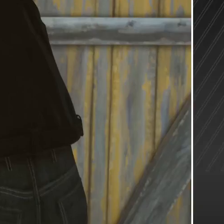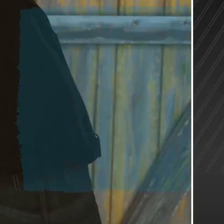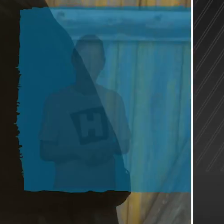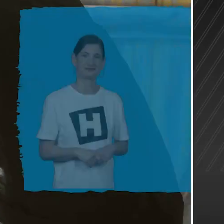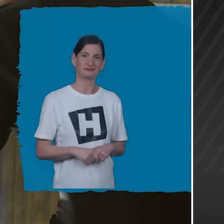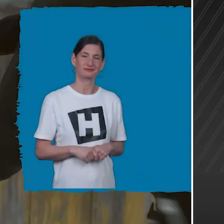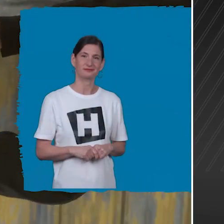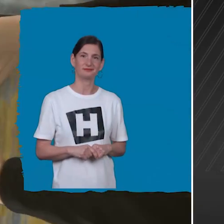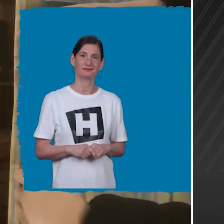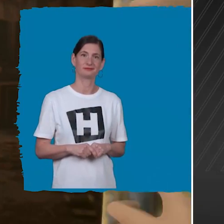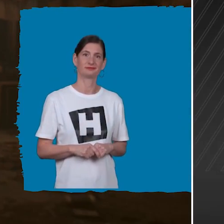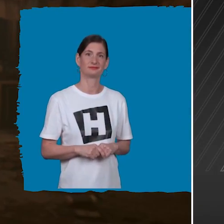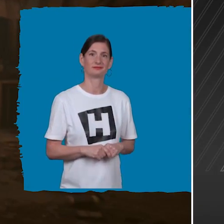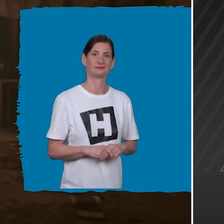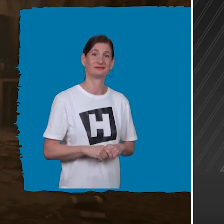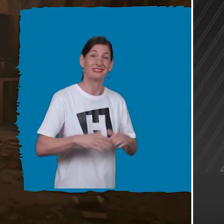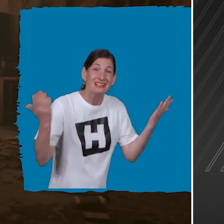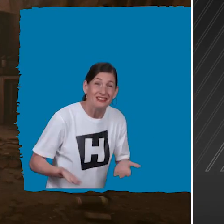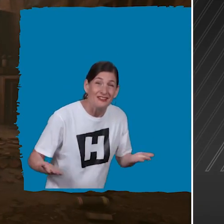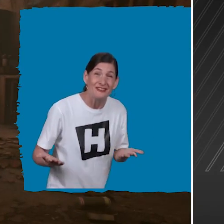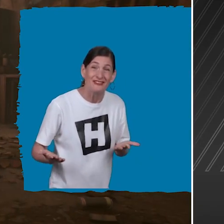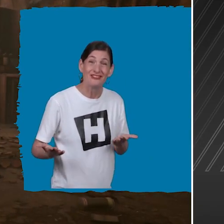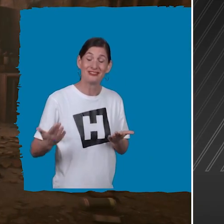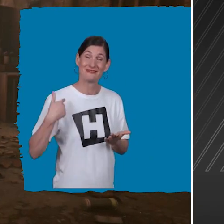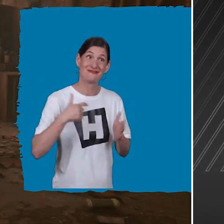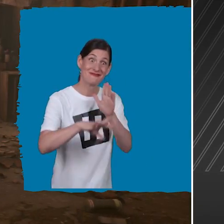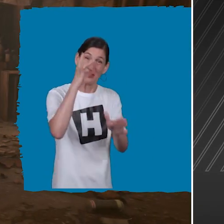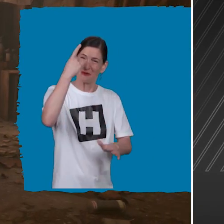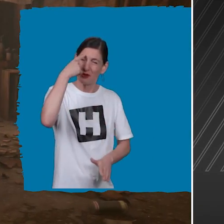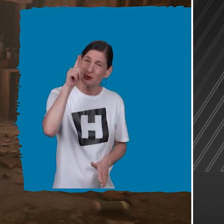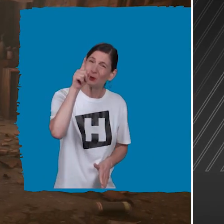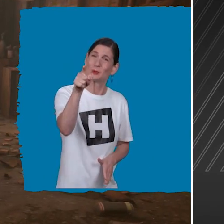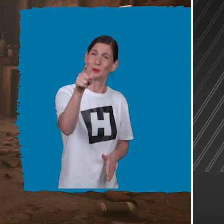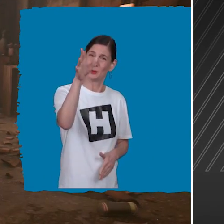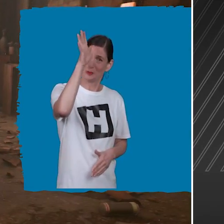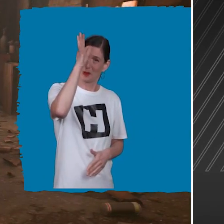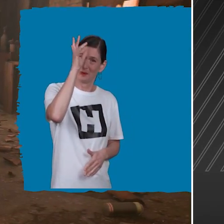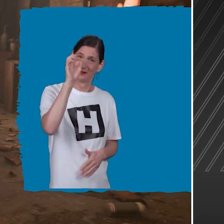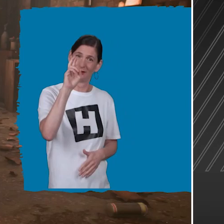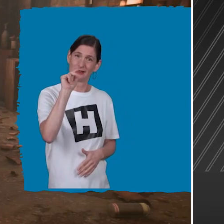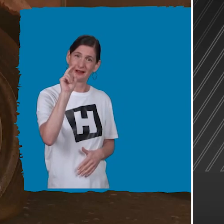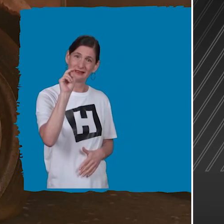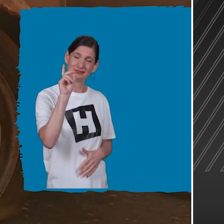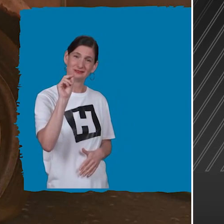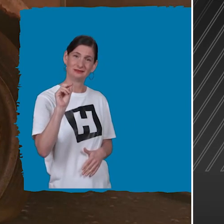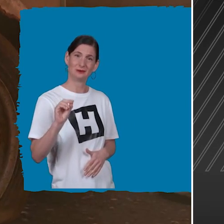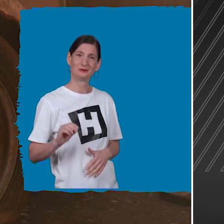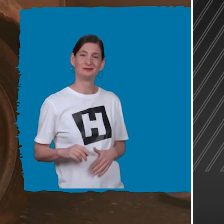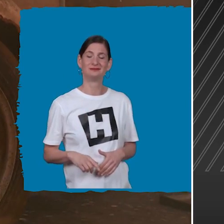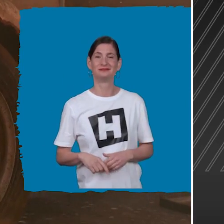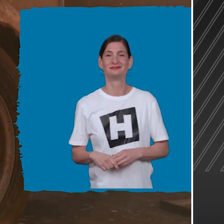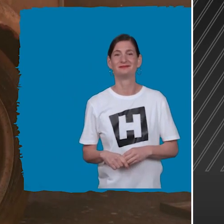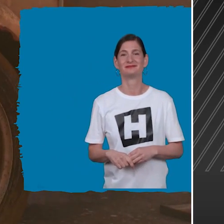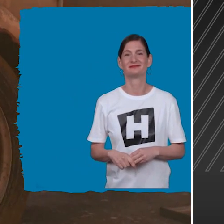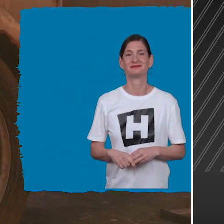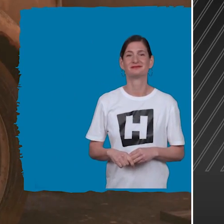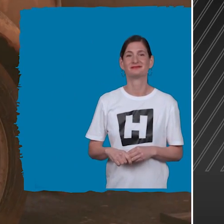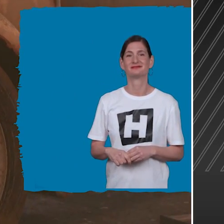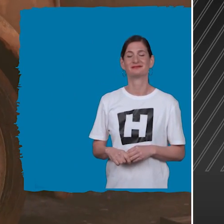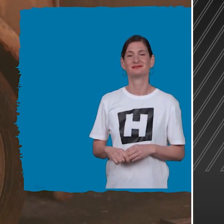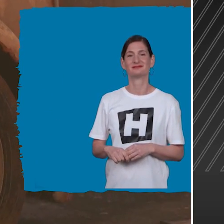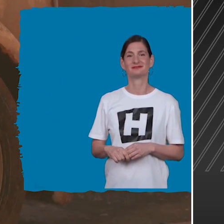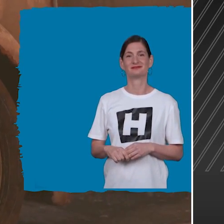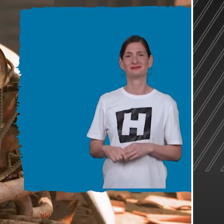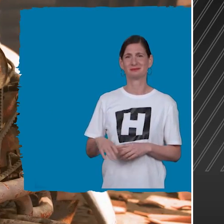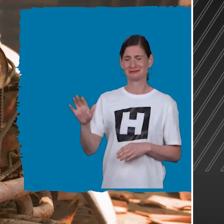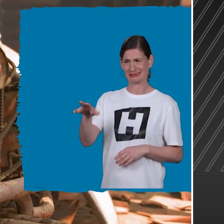of our narrative content is, so it'll allow players to get a better grip on the actual storytelling in Forza. Yeah, and as I said, tone, intent, all of that is